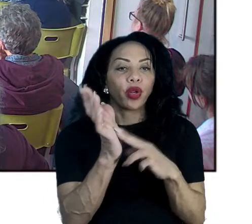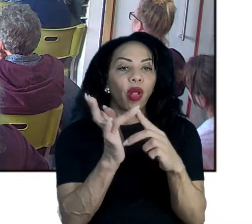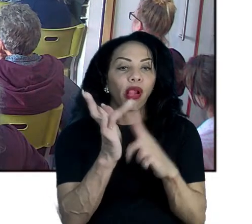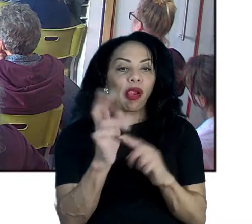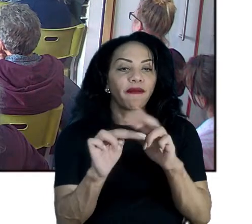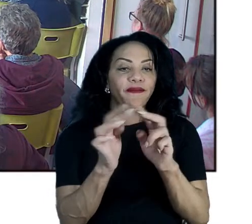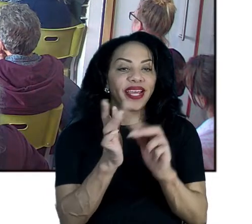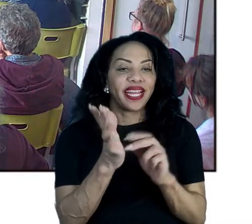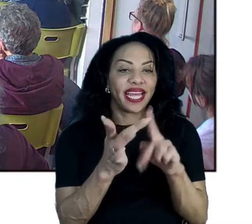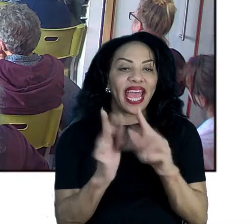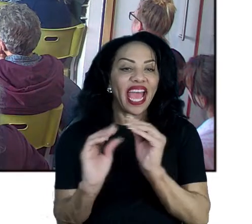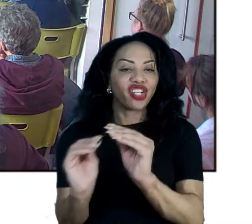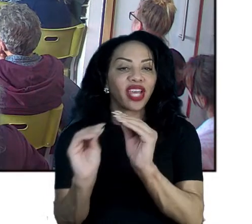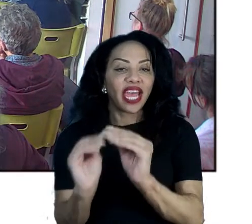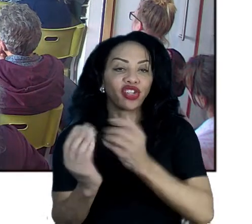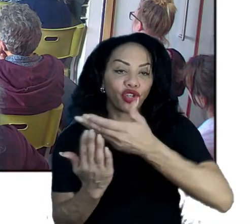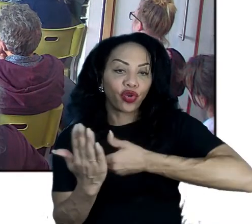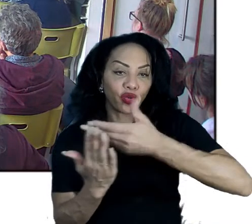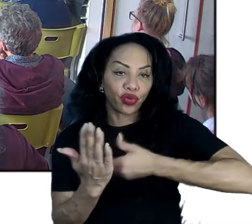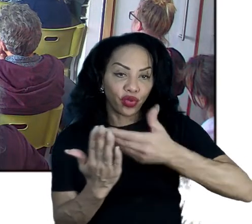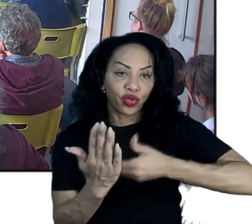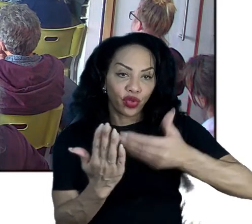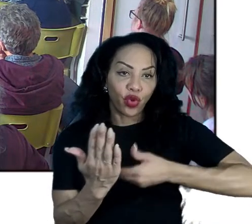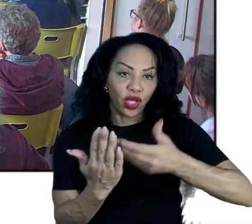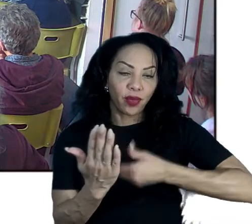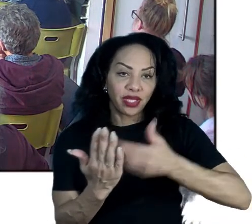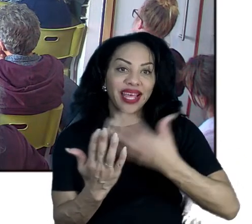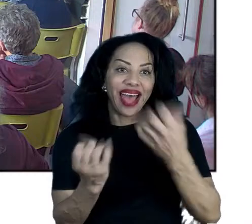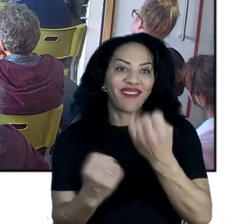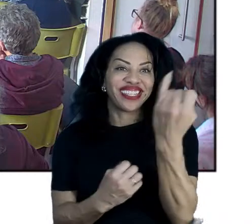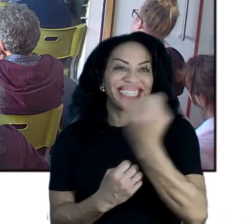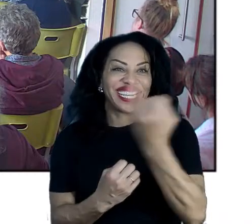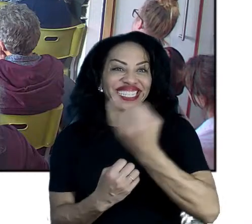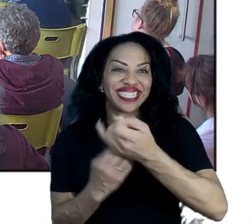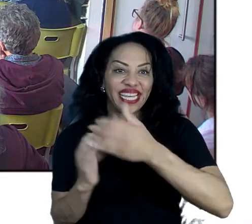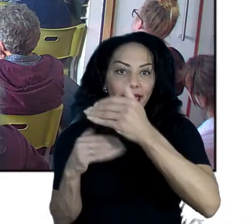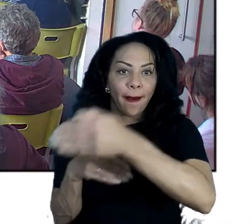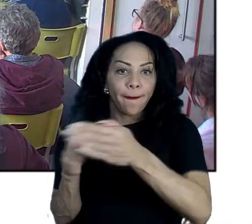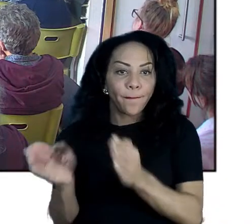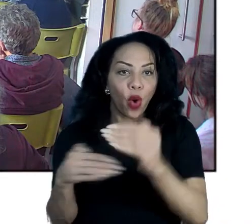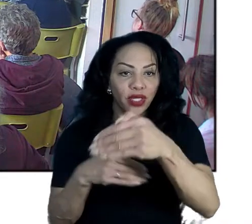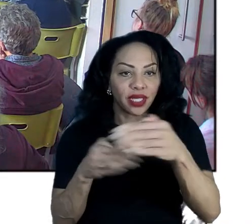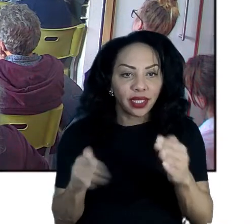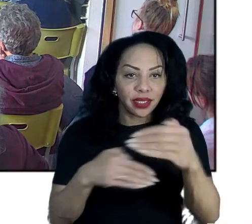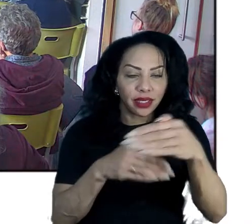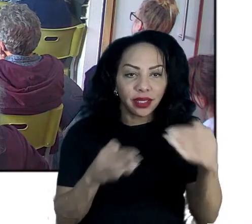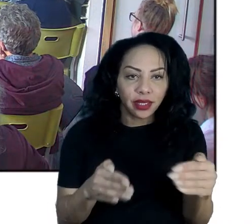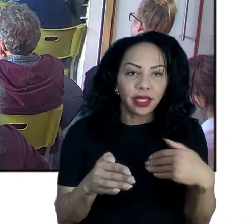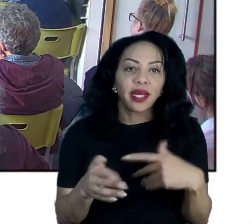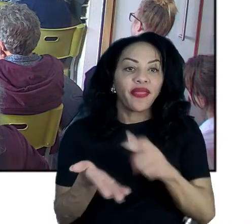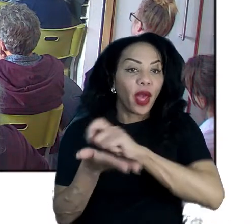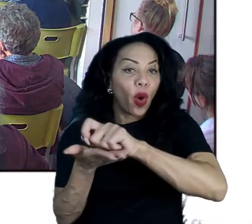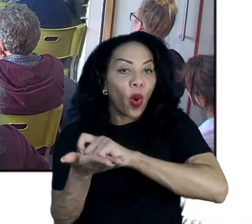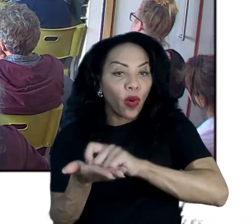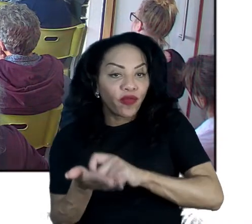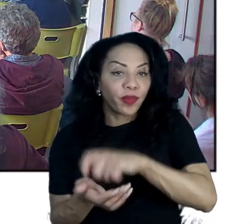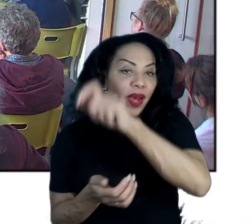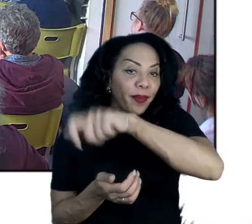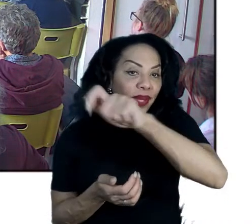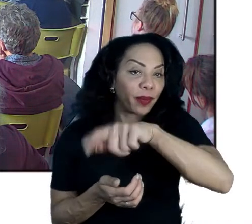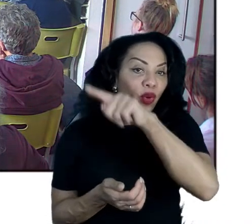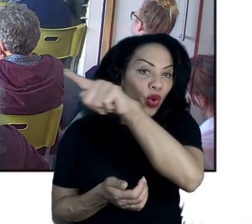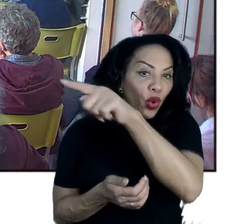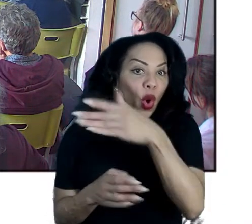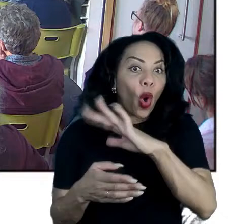documents, of which there's 16 boxes, they are authored by people that worked at the institution. They're not